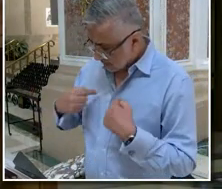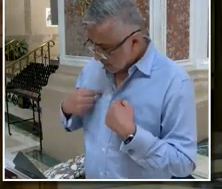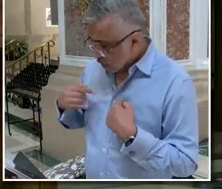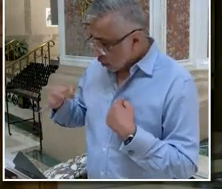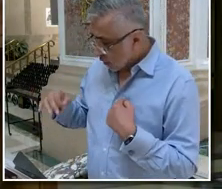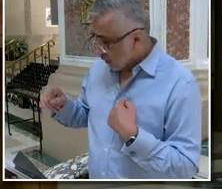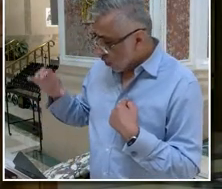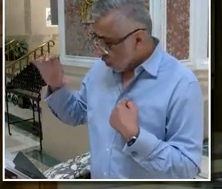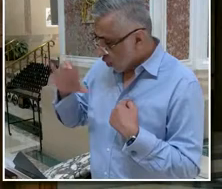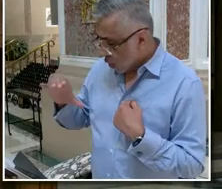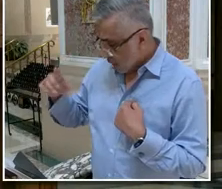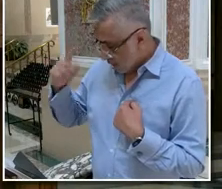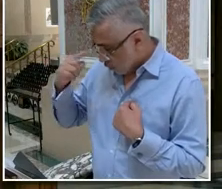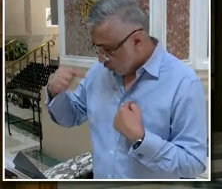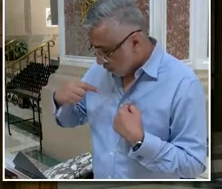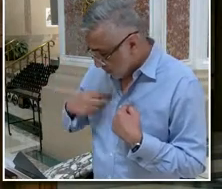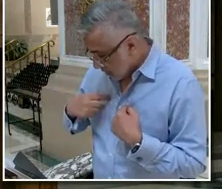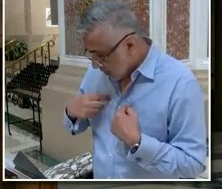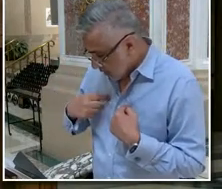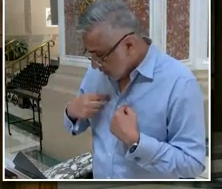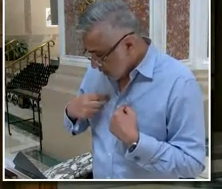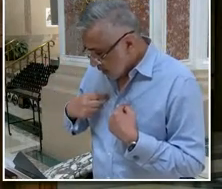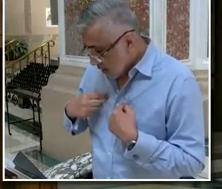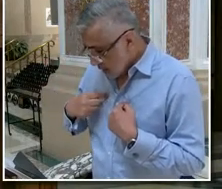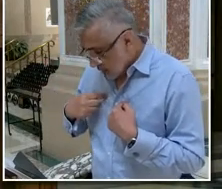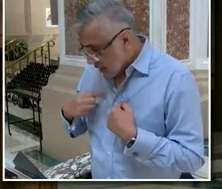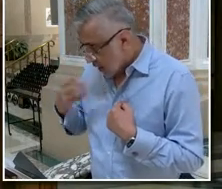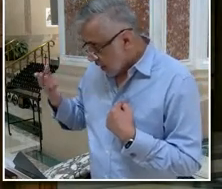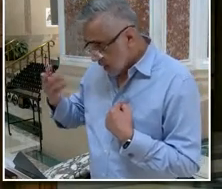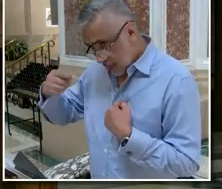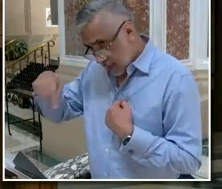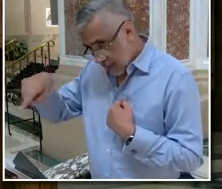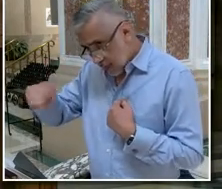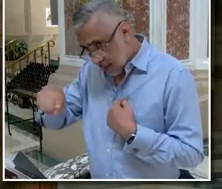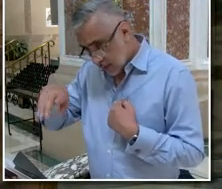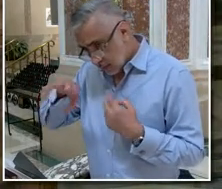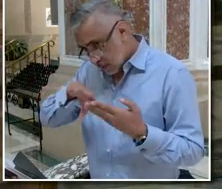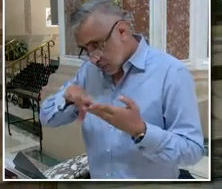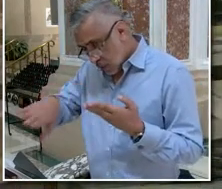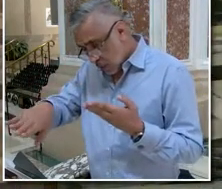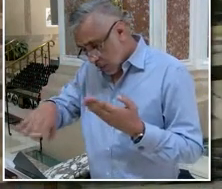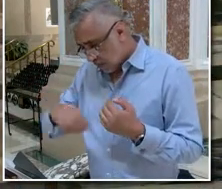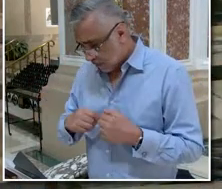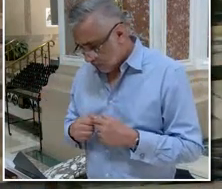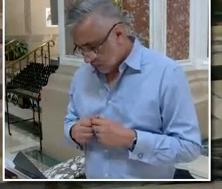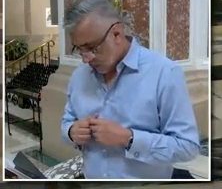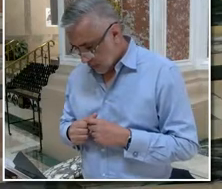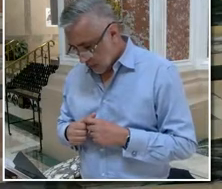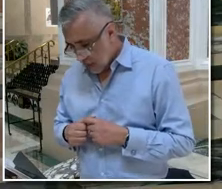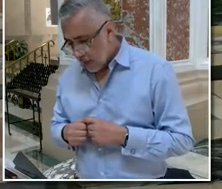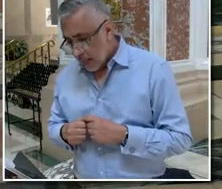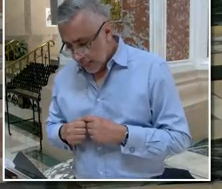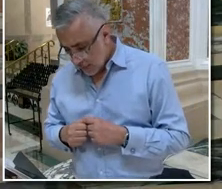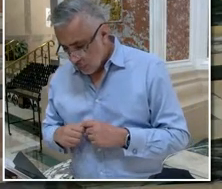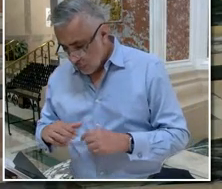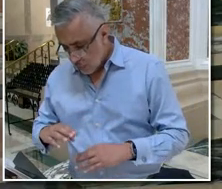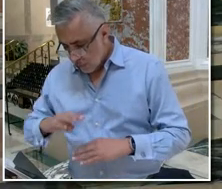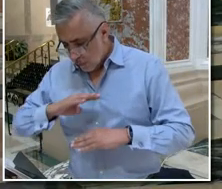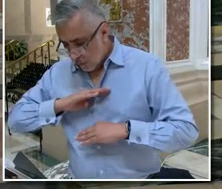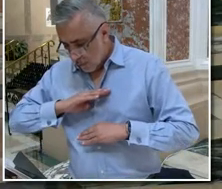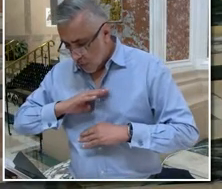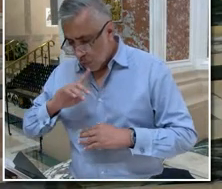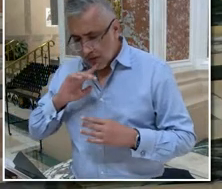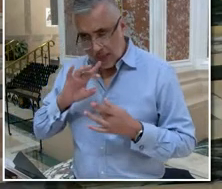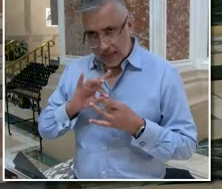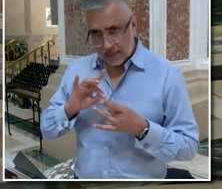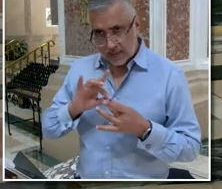are looking for me, let these men go." This was to fulfill what he had